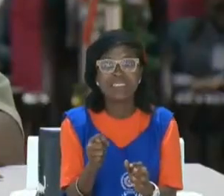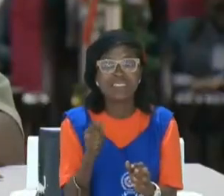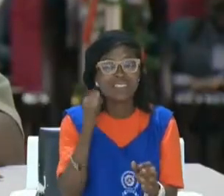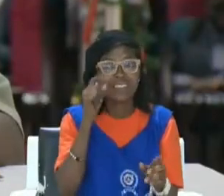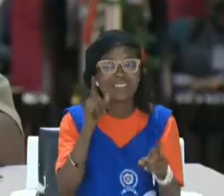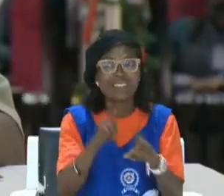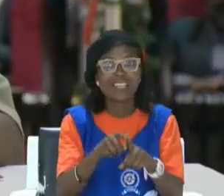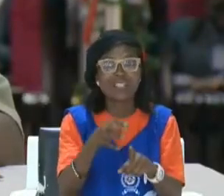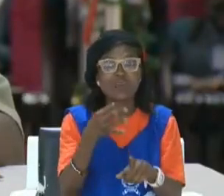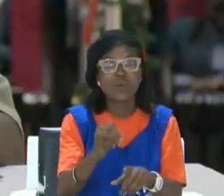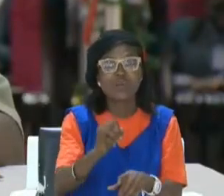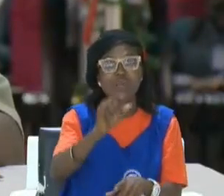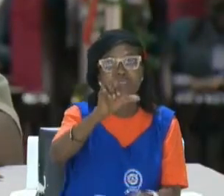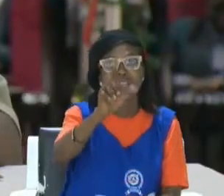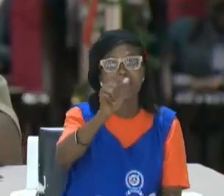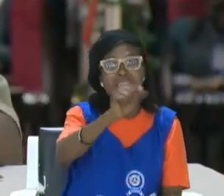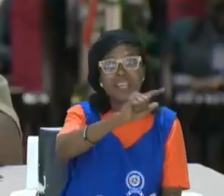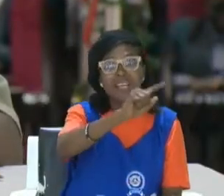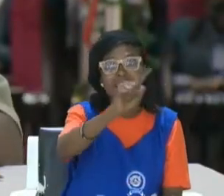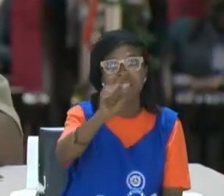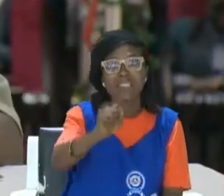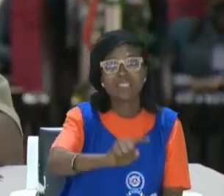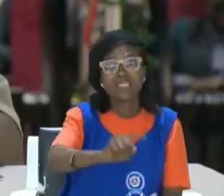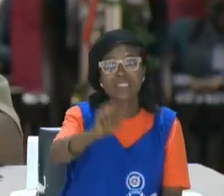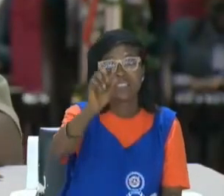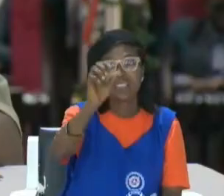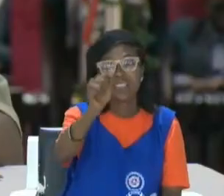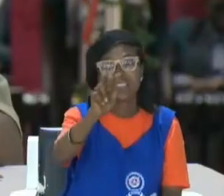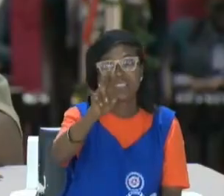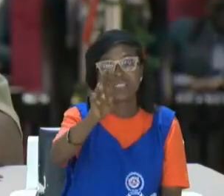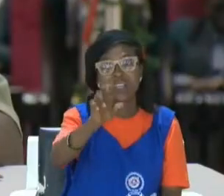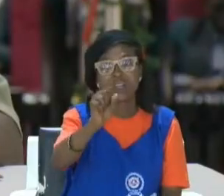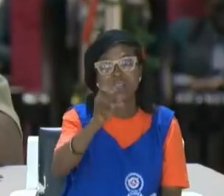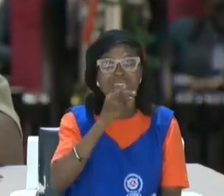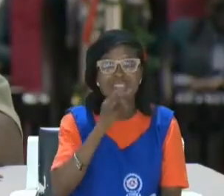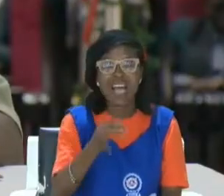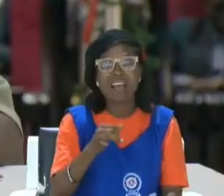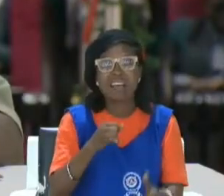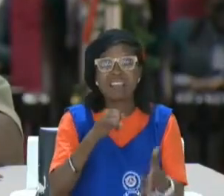Lazarus told the Lord Jesus, it's too late. By now he's thinking,